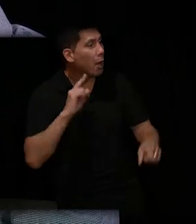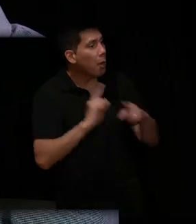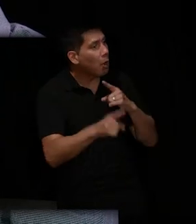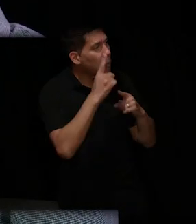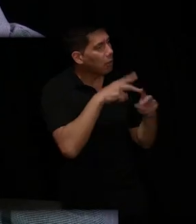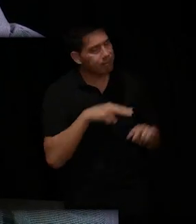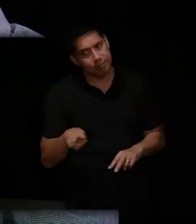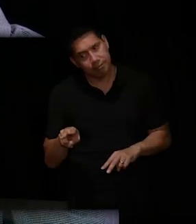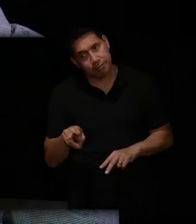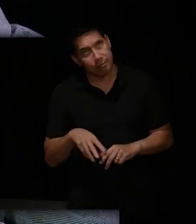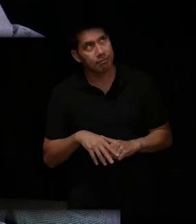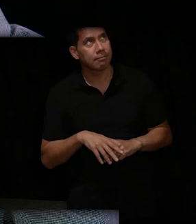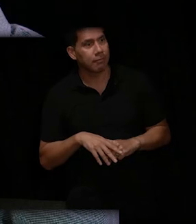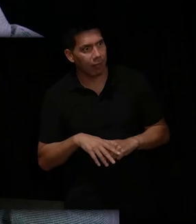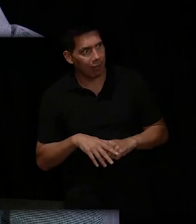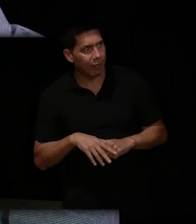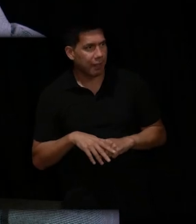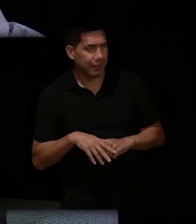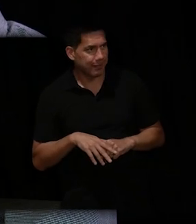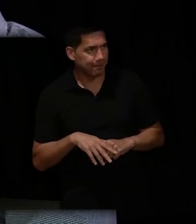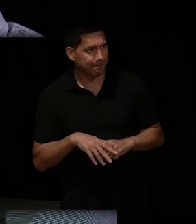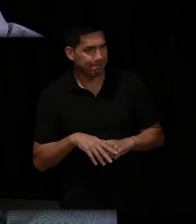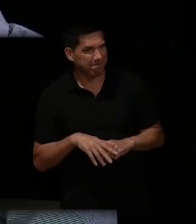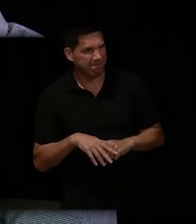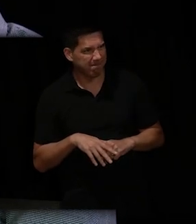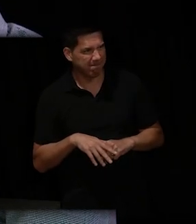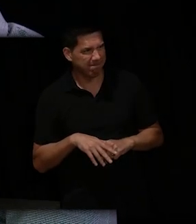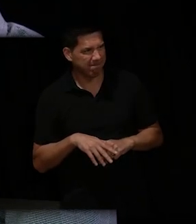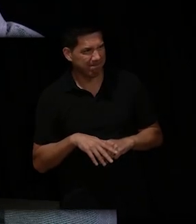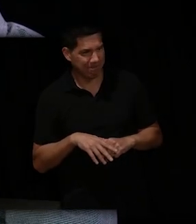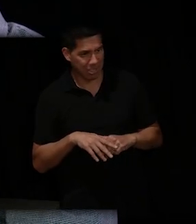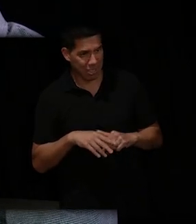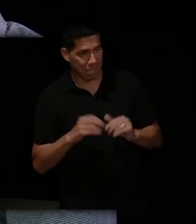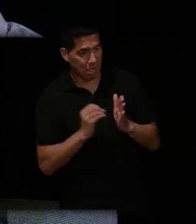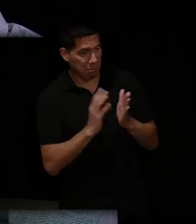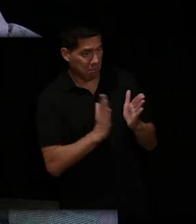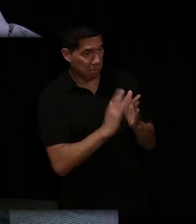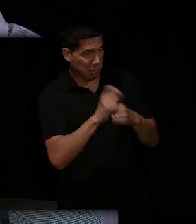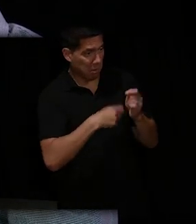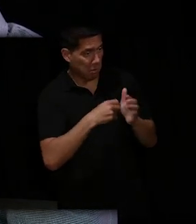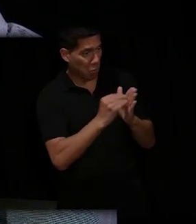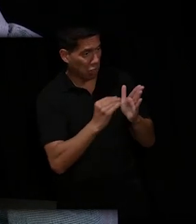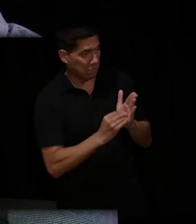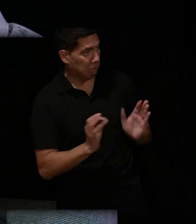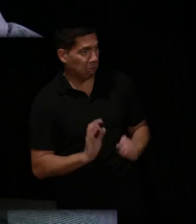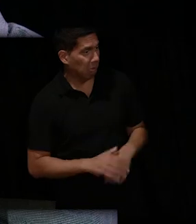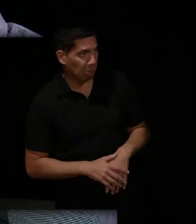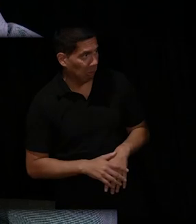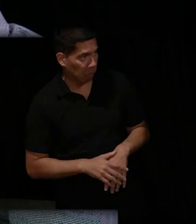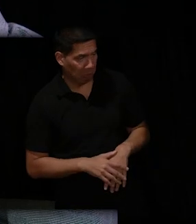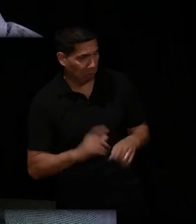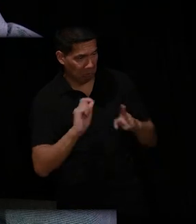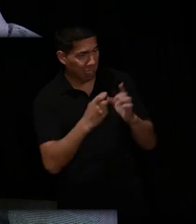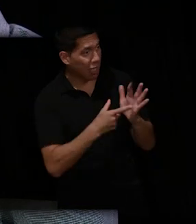that it doesn't usually turn immediately into policy or ever into policy, and the press is doing a very good